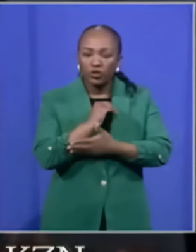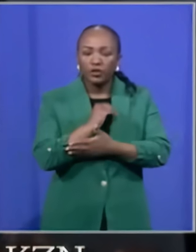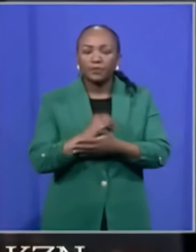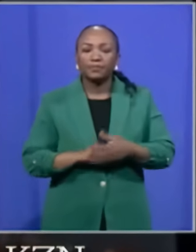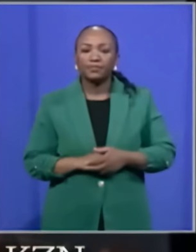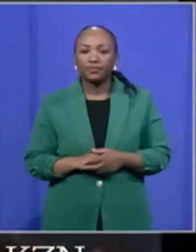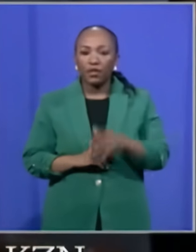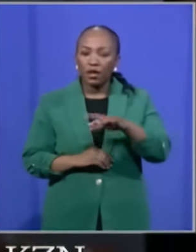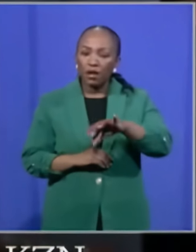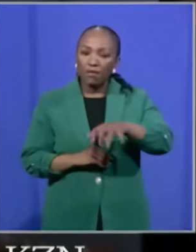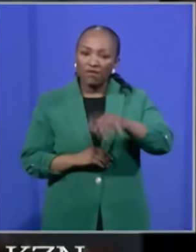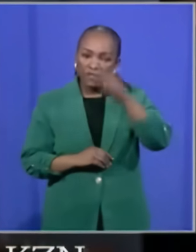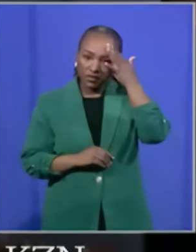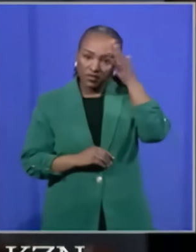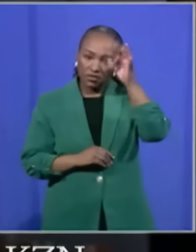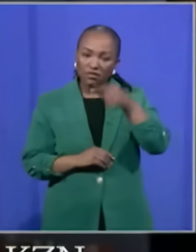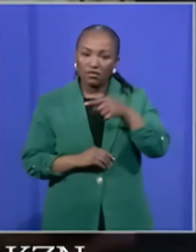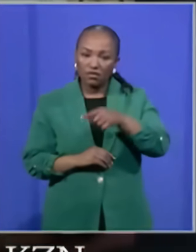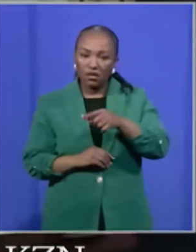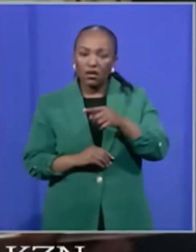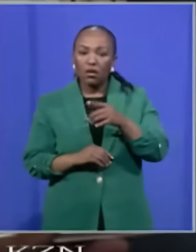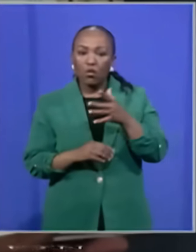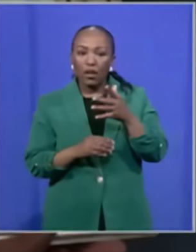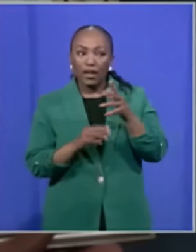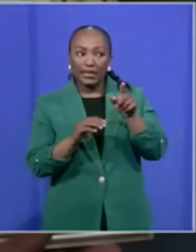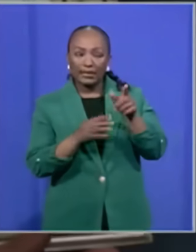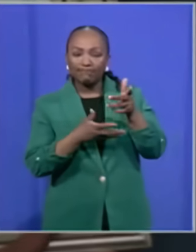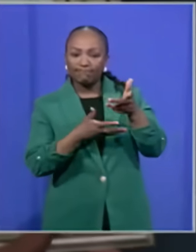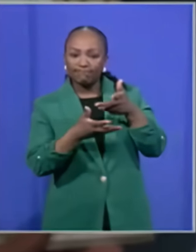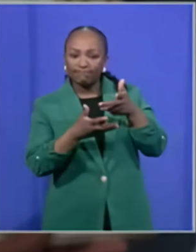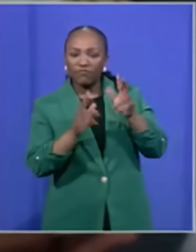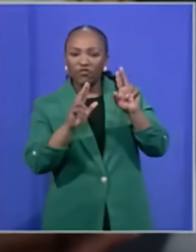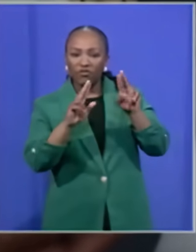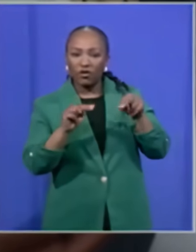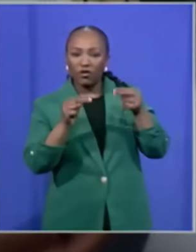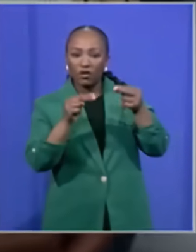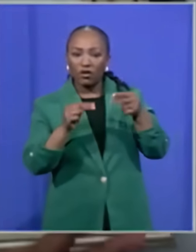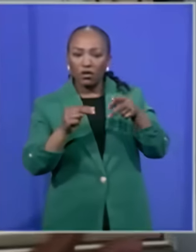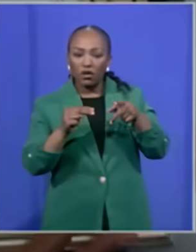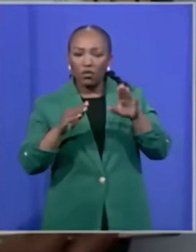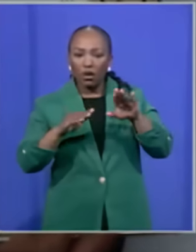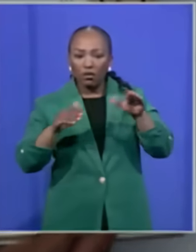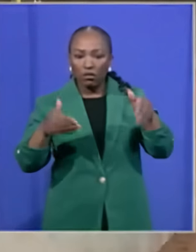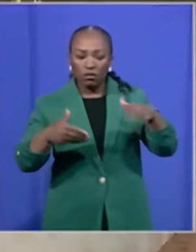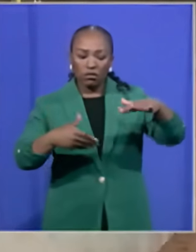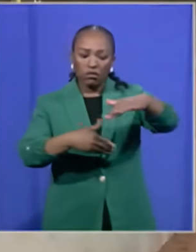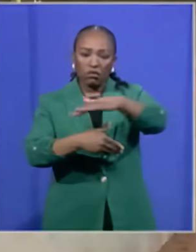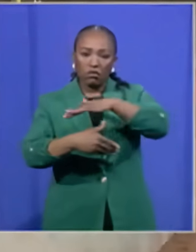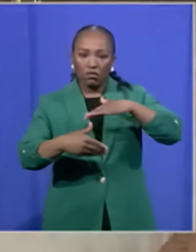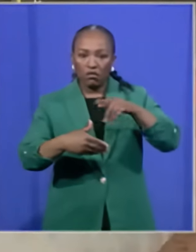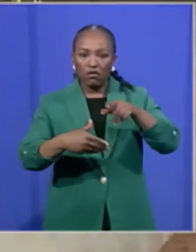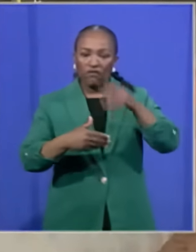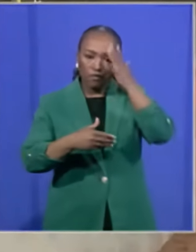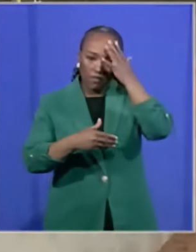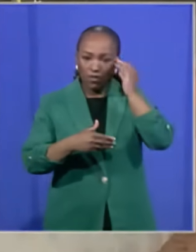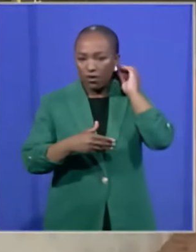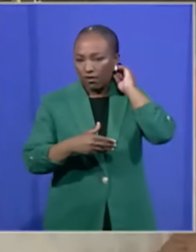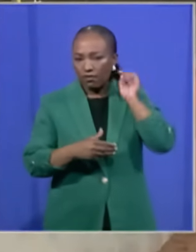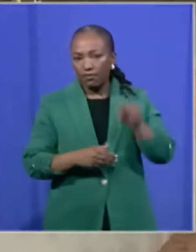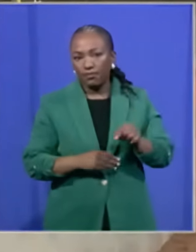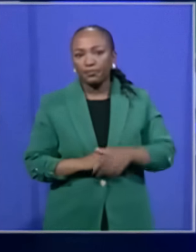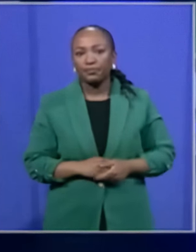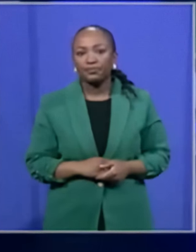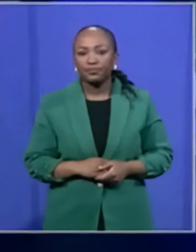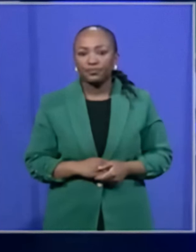wa province o lebelletswe ho tshwara ditherisano le mmuso wa naha mabapi le ho etsa lebitla lena sebaka sa botjhaba sa naha.